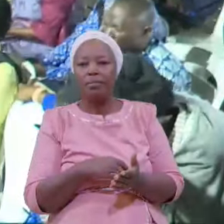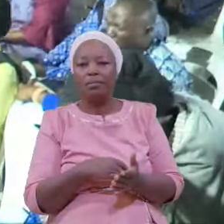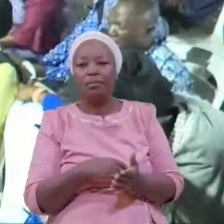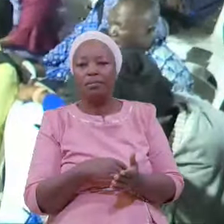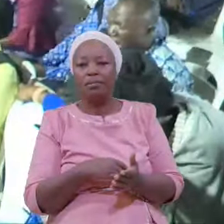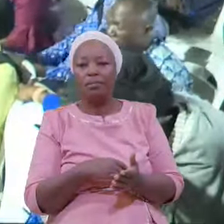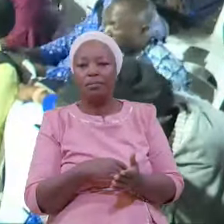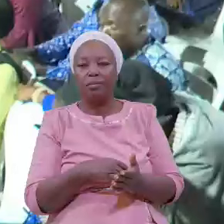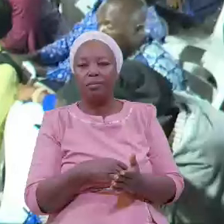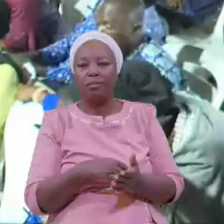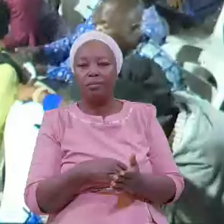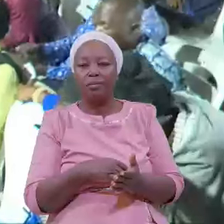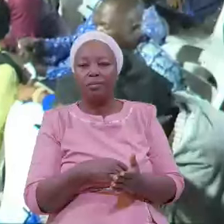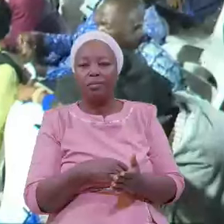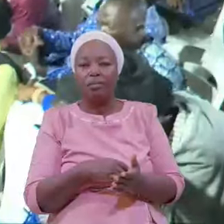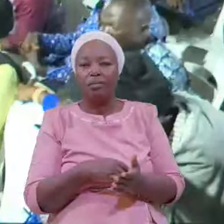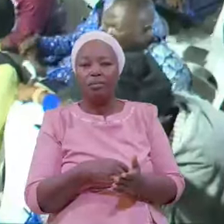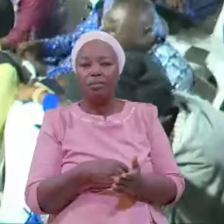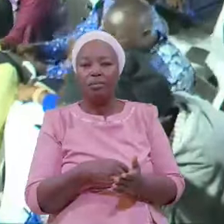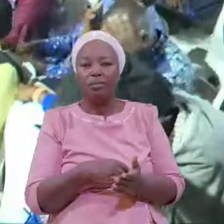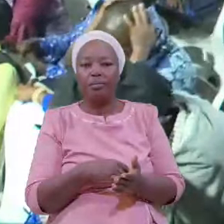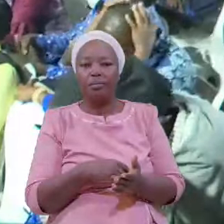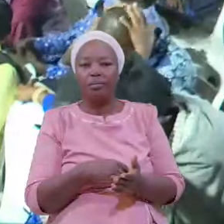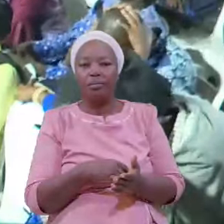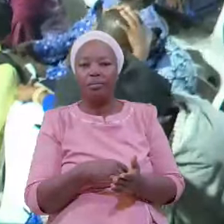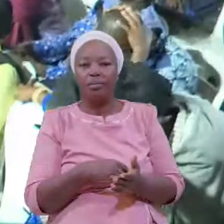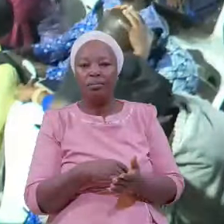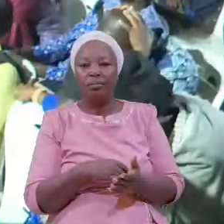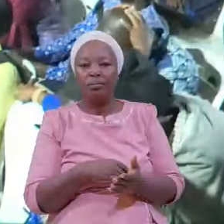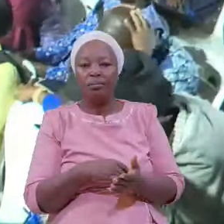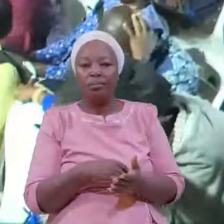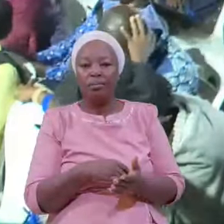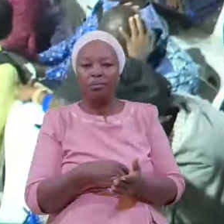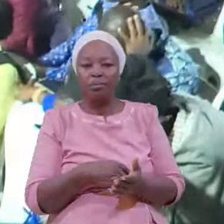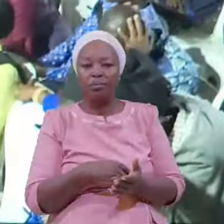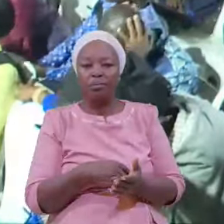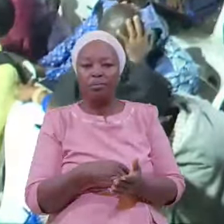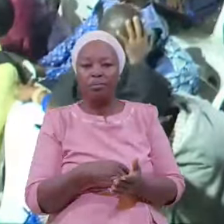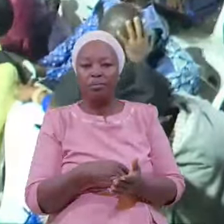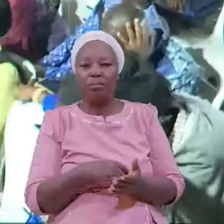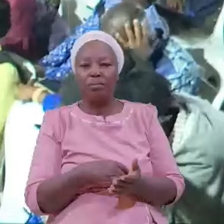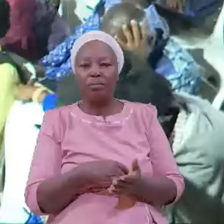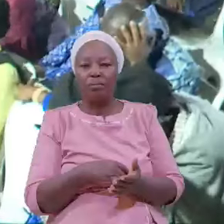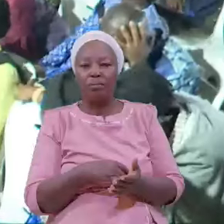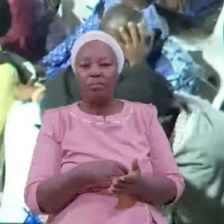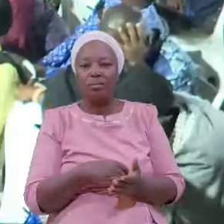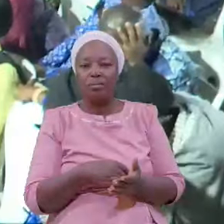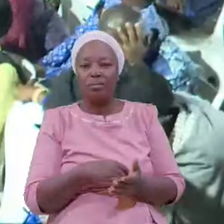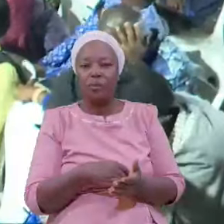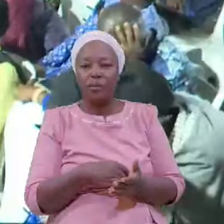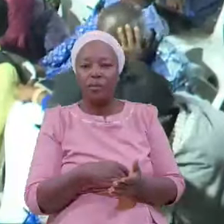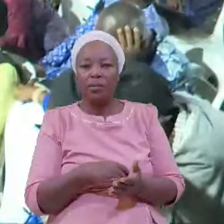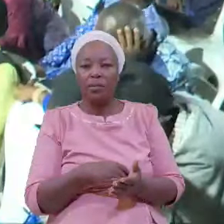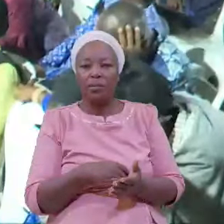Counselors, I believe you are true now. Where you are not yet true, please continue to do it properly. Very well.